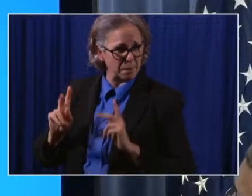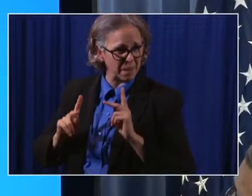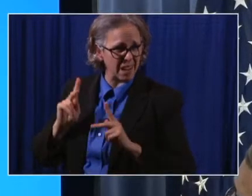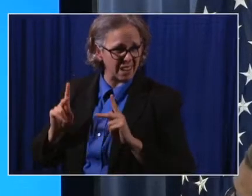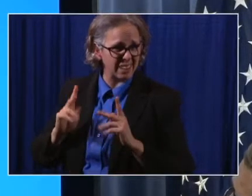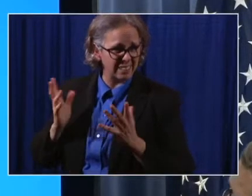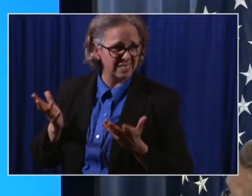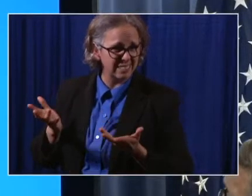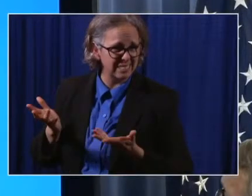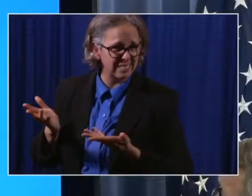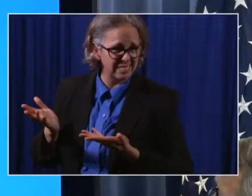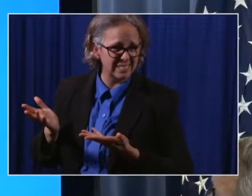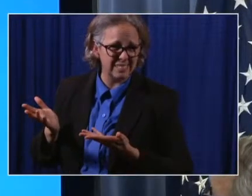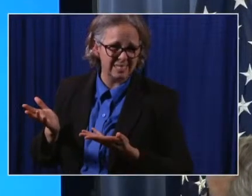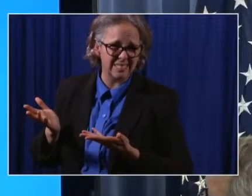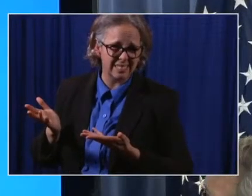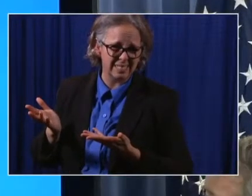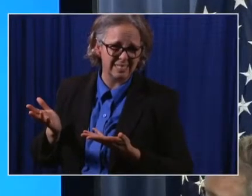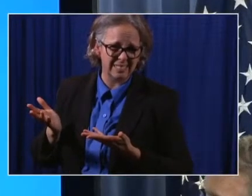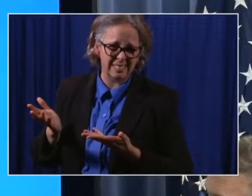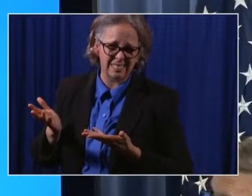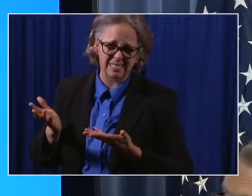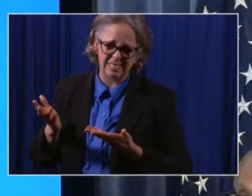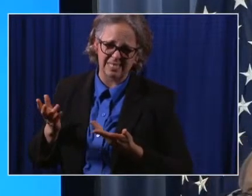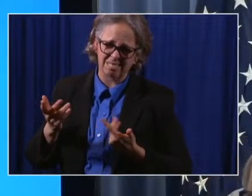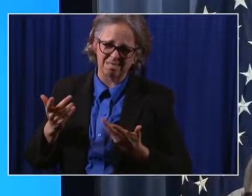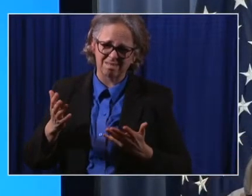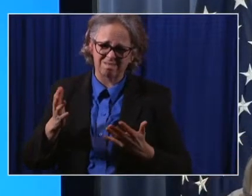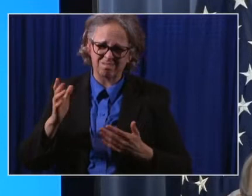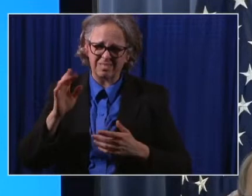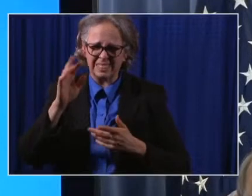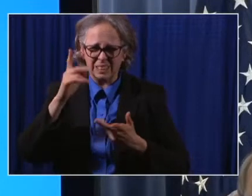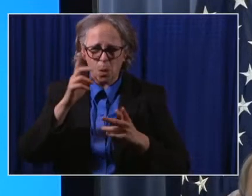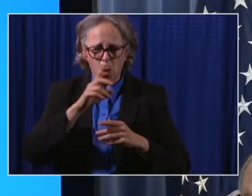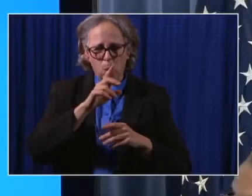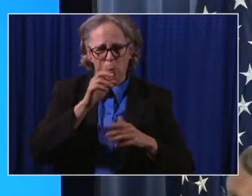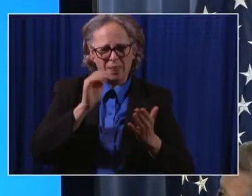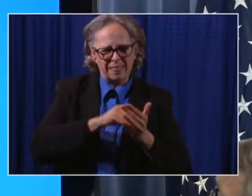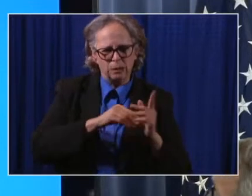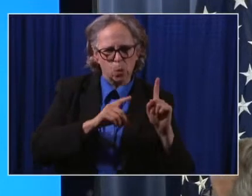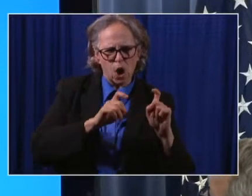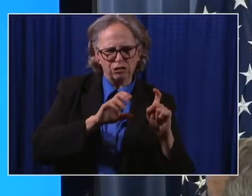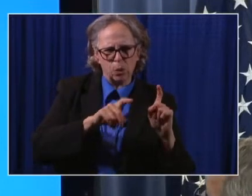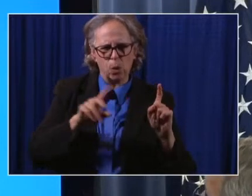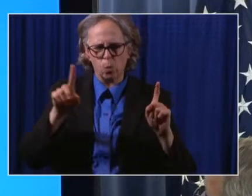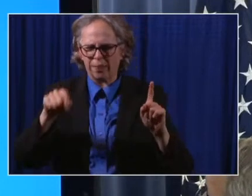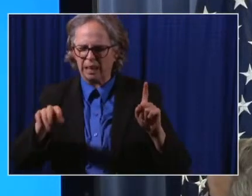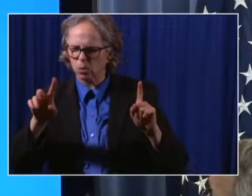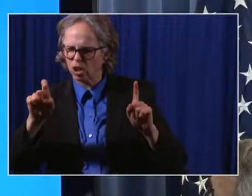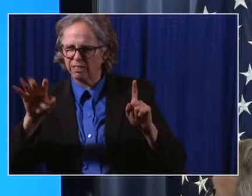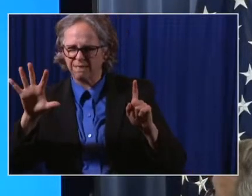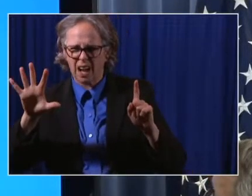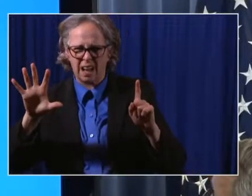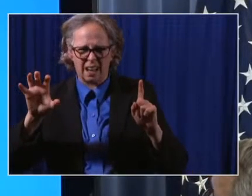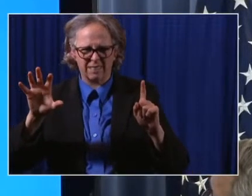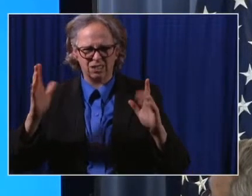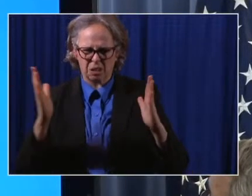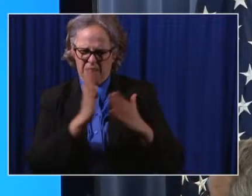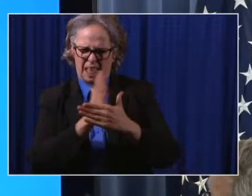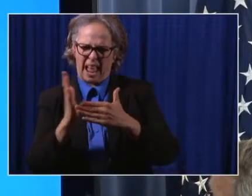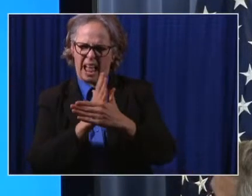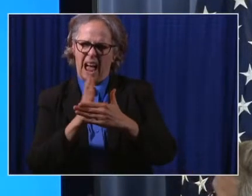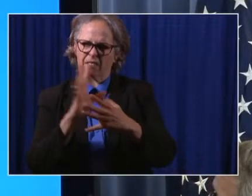This number has been hovering somewhere between 1,100 and 1,500 for the last several weeks. Again, the